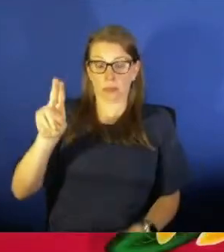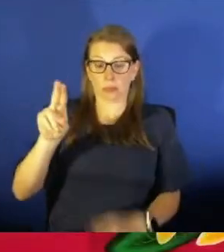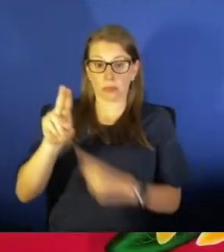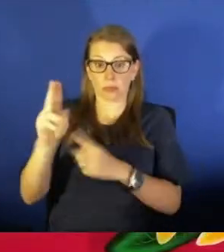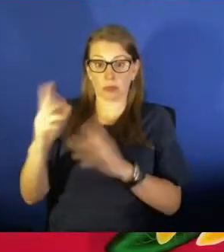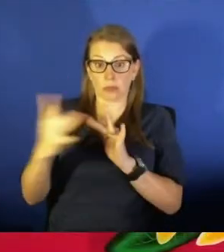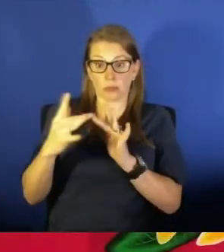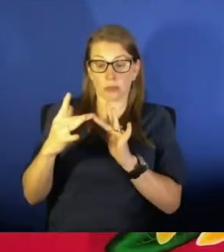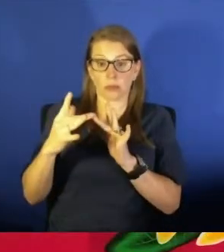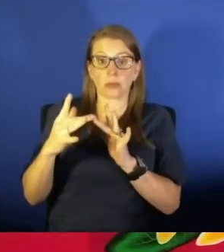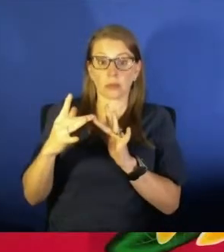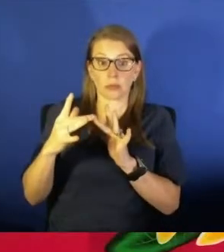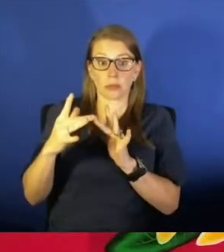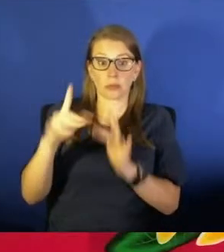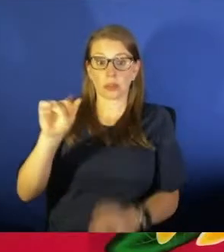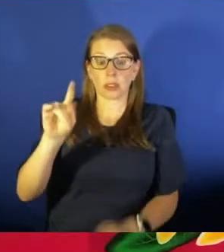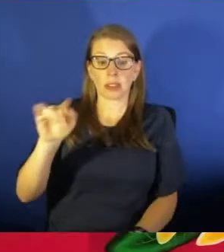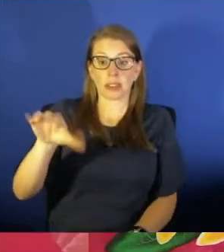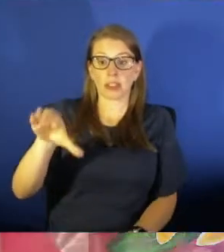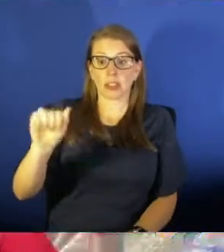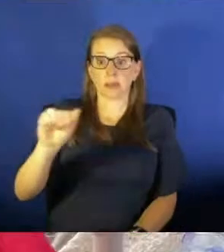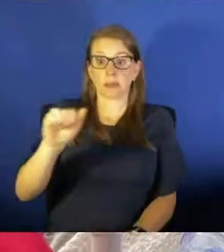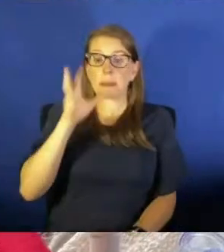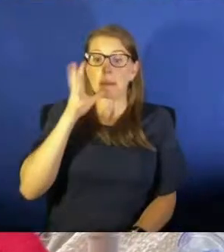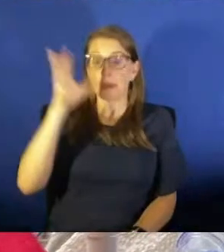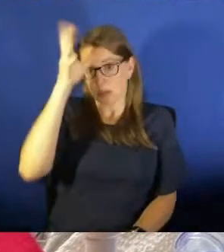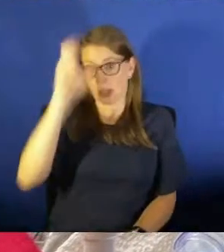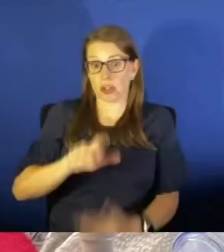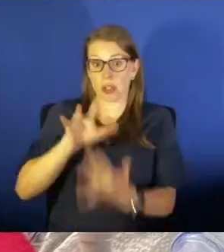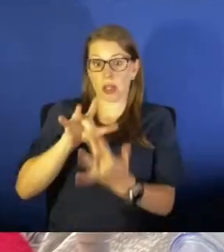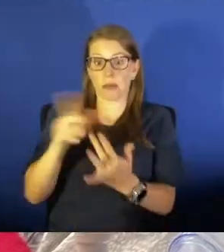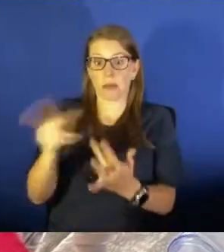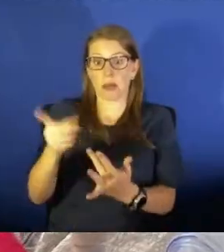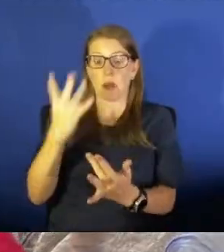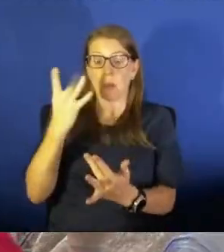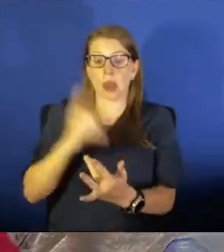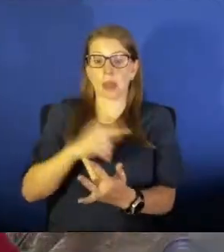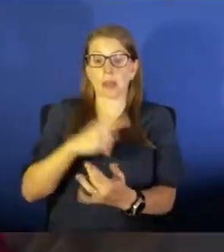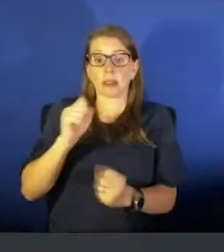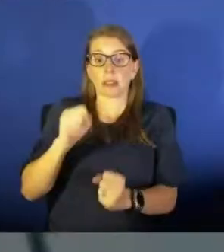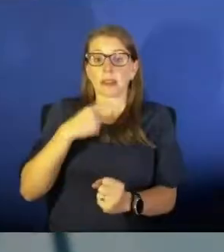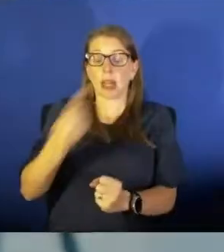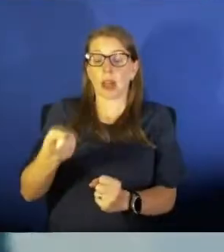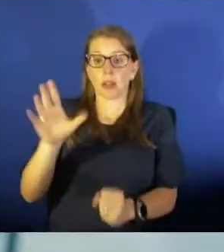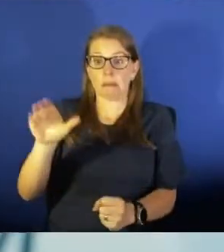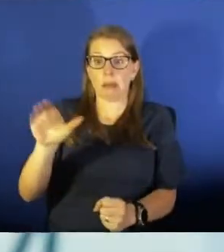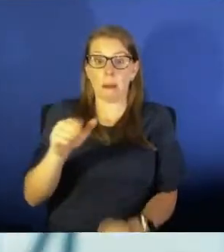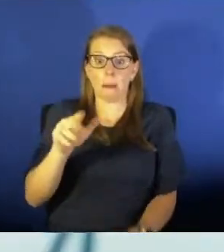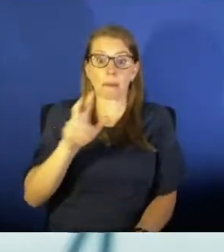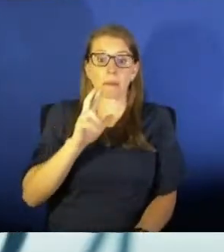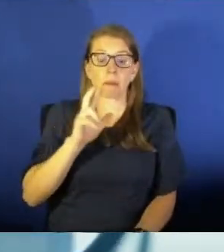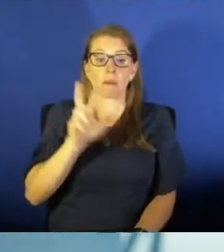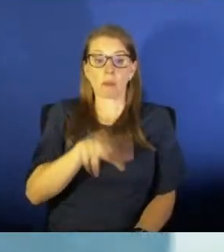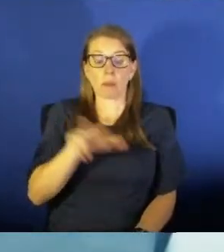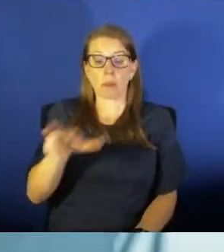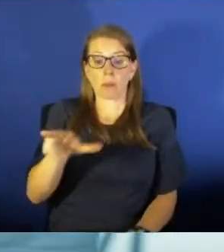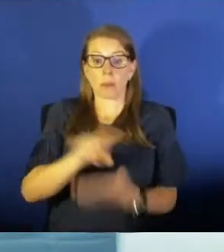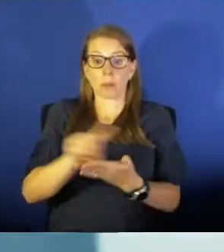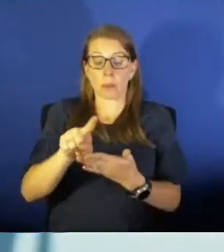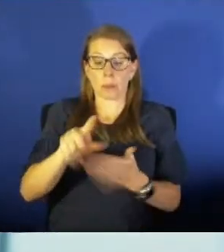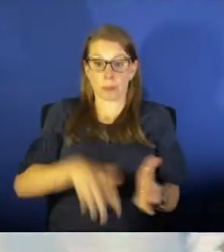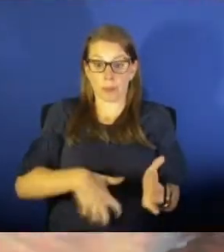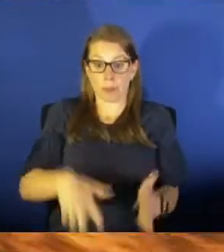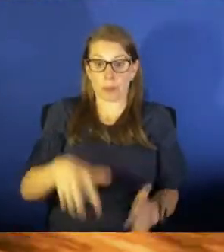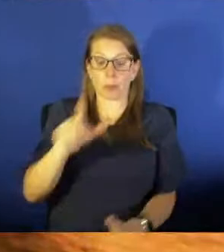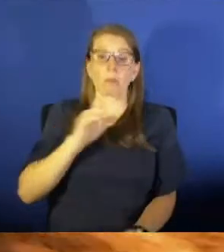parents? And they told us I should contact them so we can go say our final goodbyes. At 33 weeks pregnant, 24-year-old